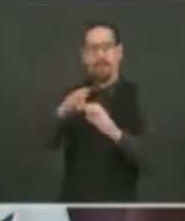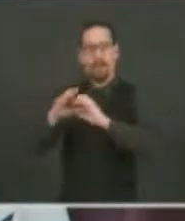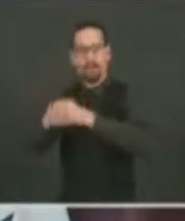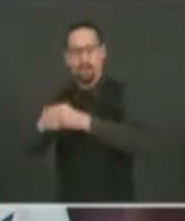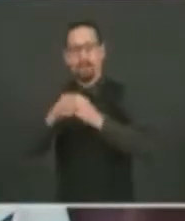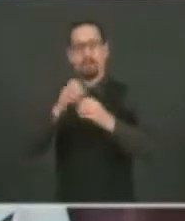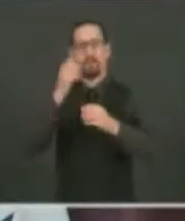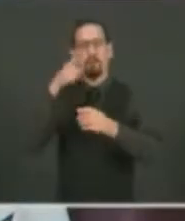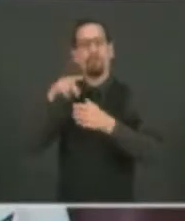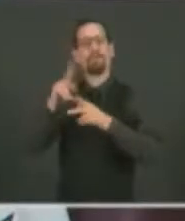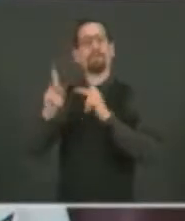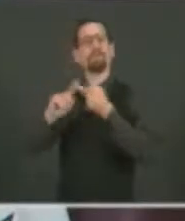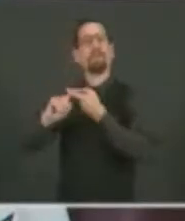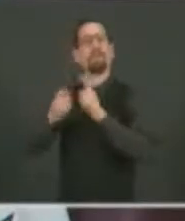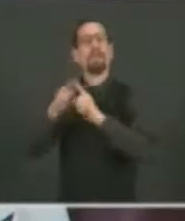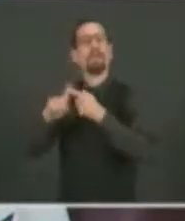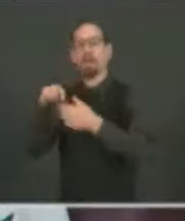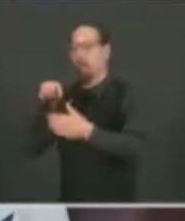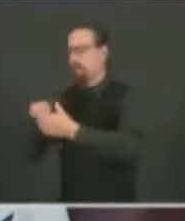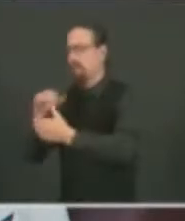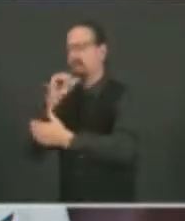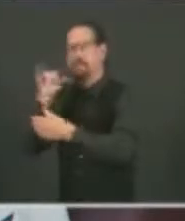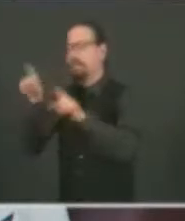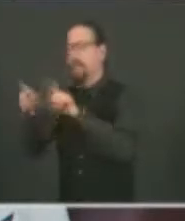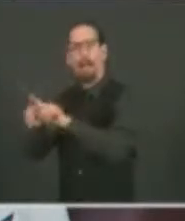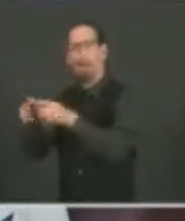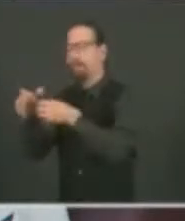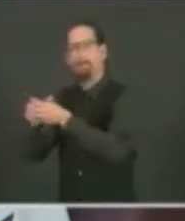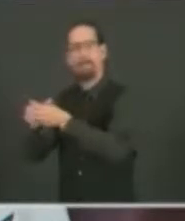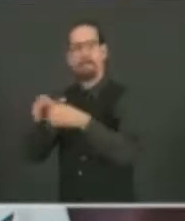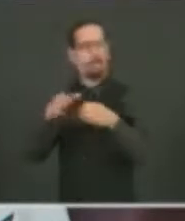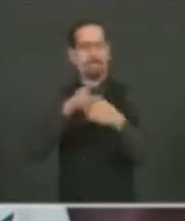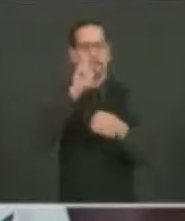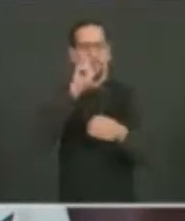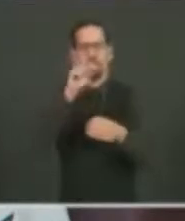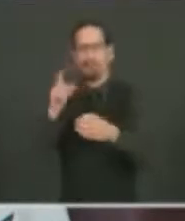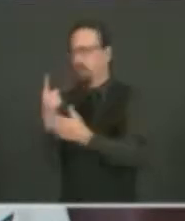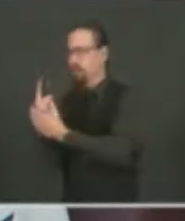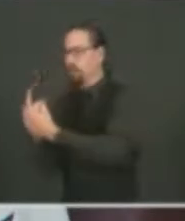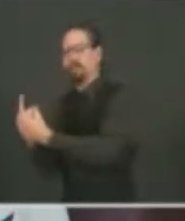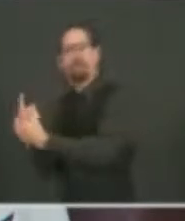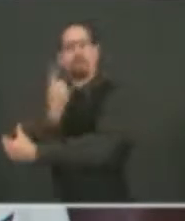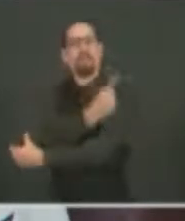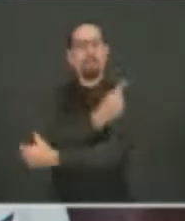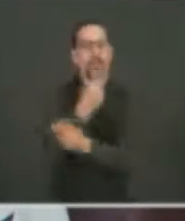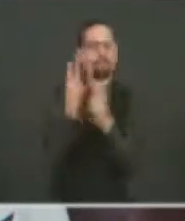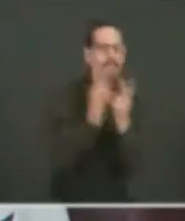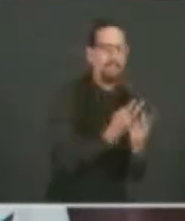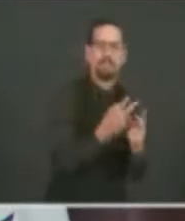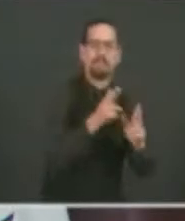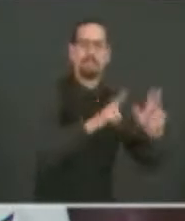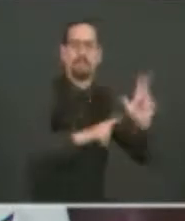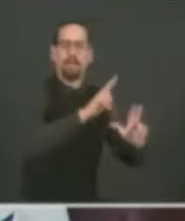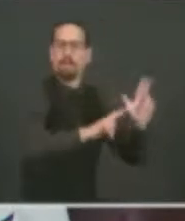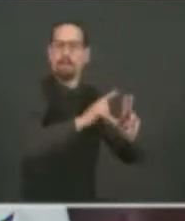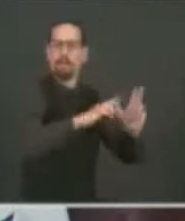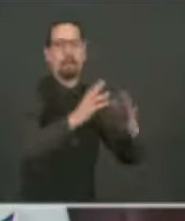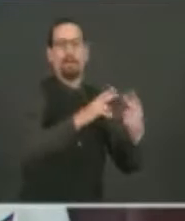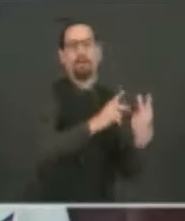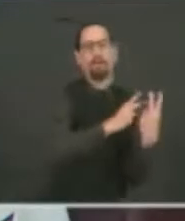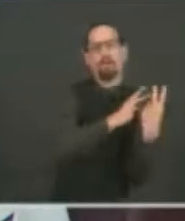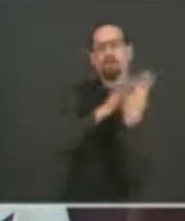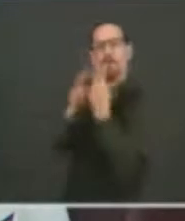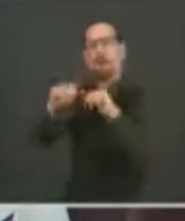wearing masks, and they weren't practicing social distancing. The problem is they get together with one small group